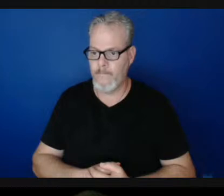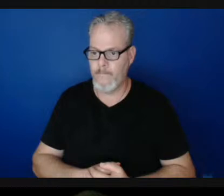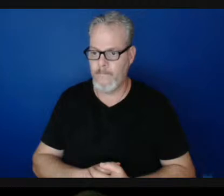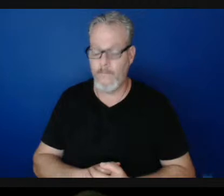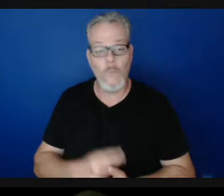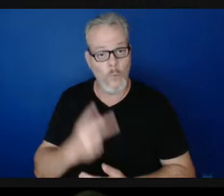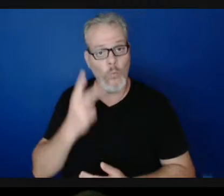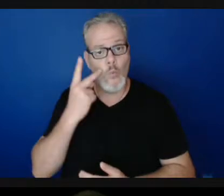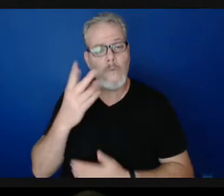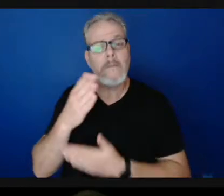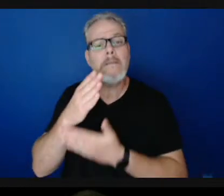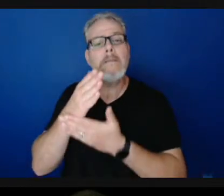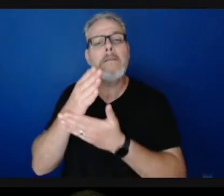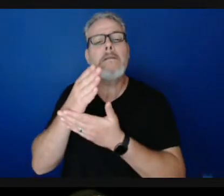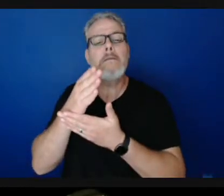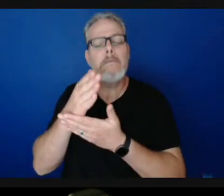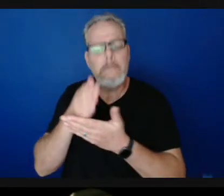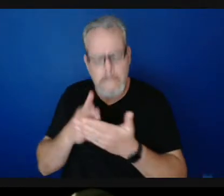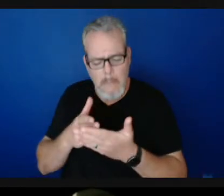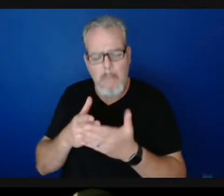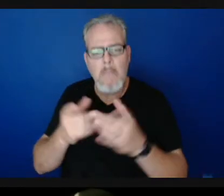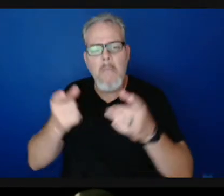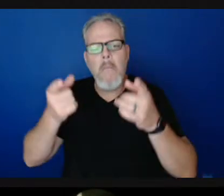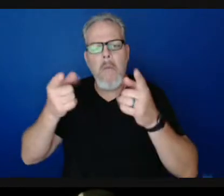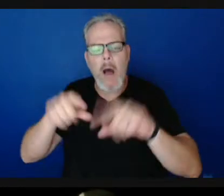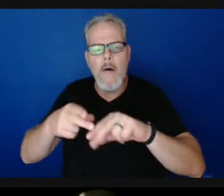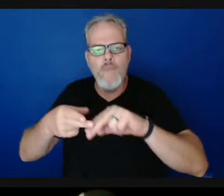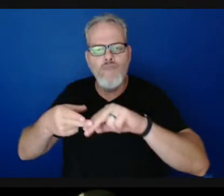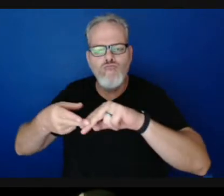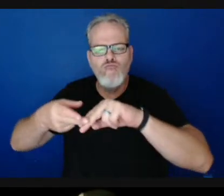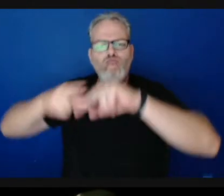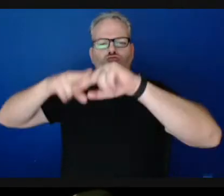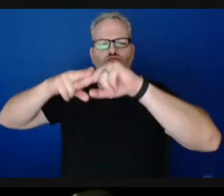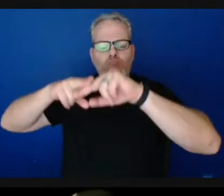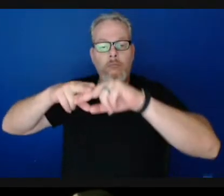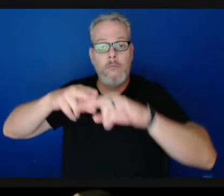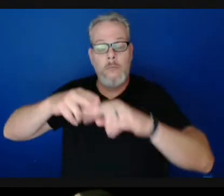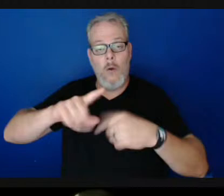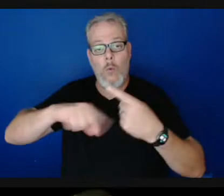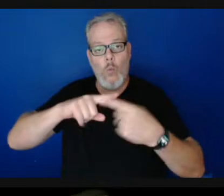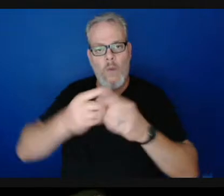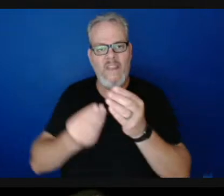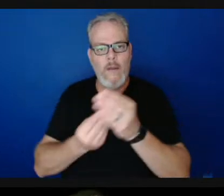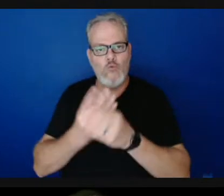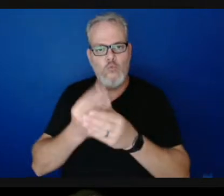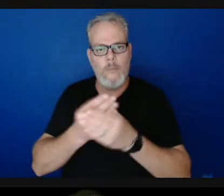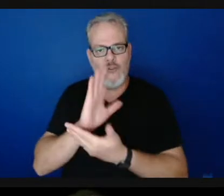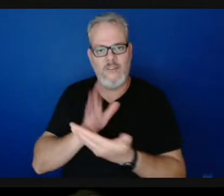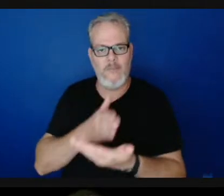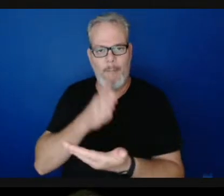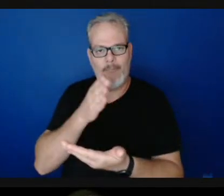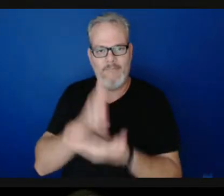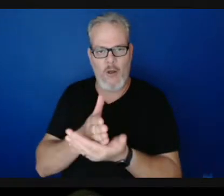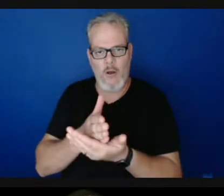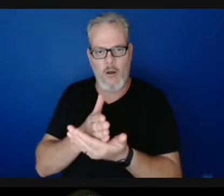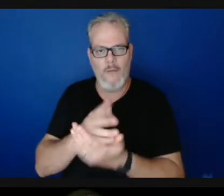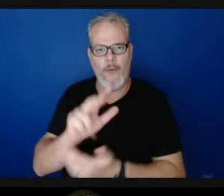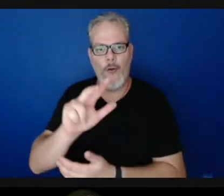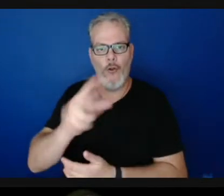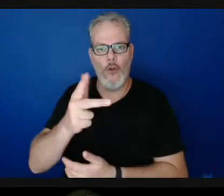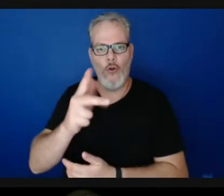resurgence here coming up off of the background since eruption ended on the 3rd. But you see it's very, very slight, and maybe